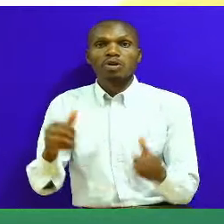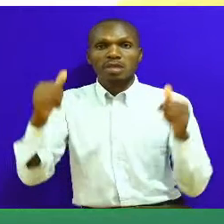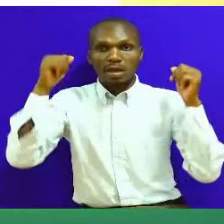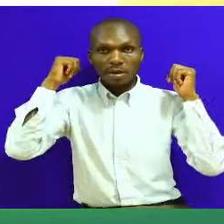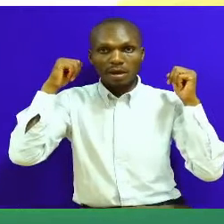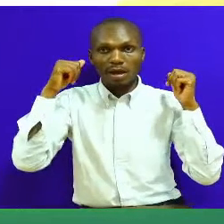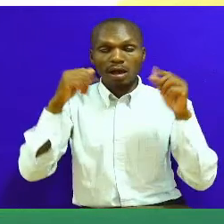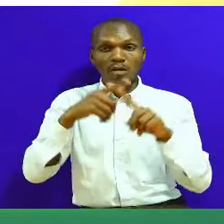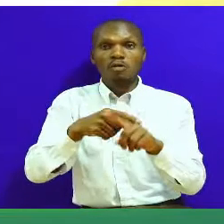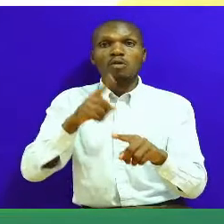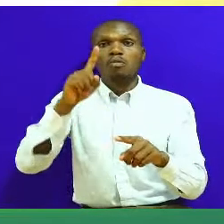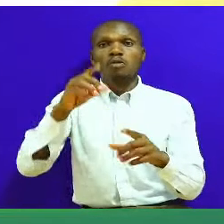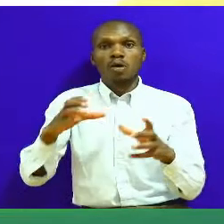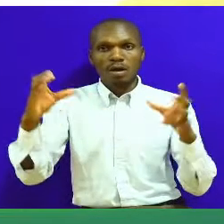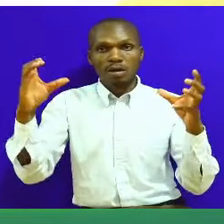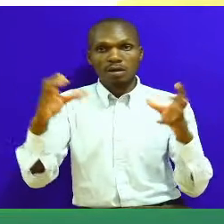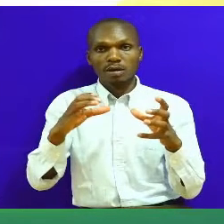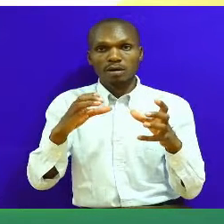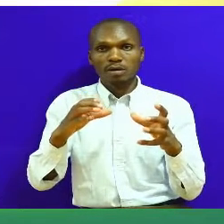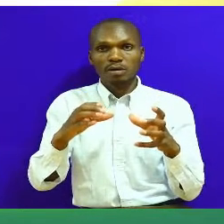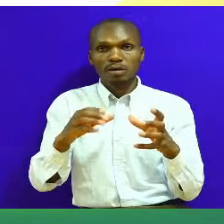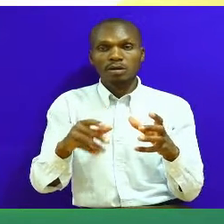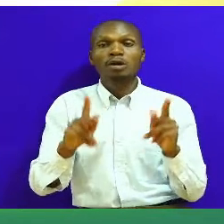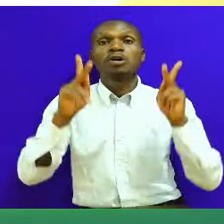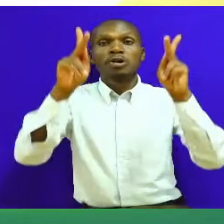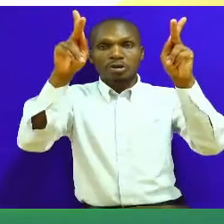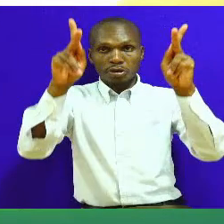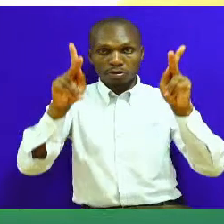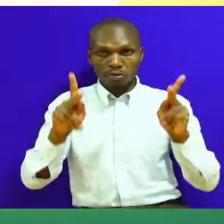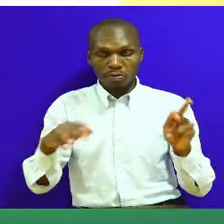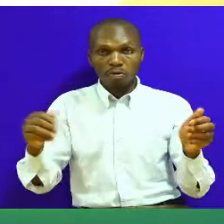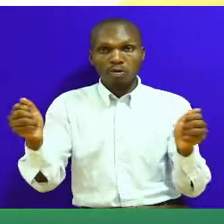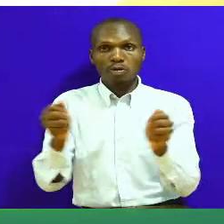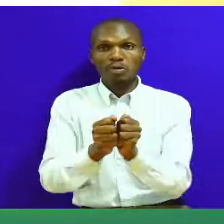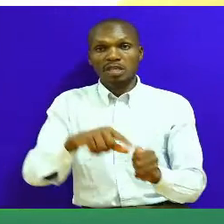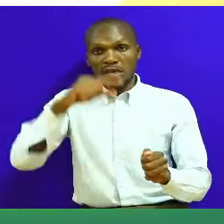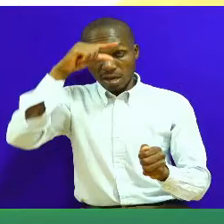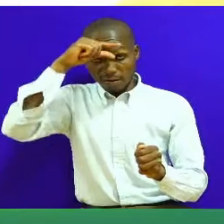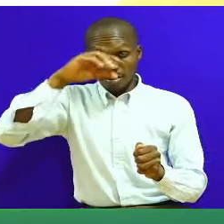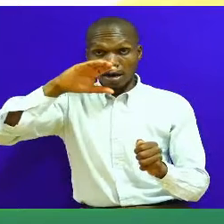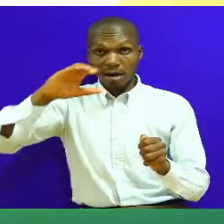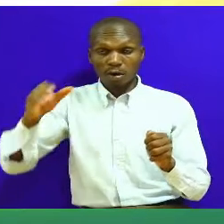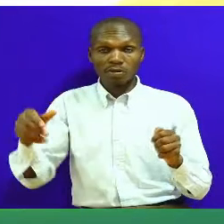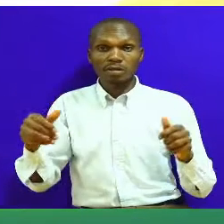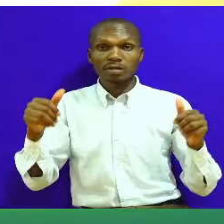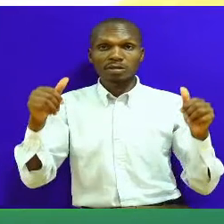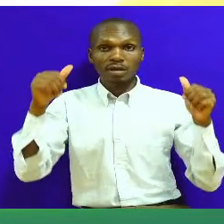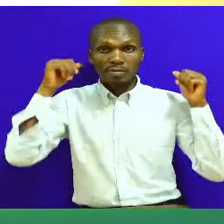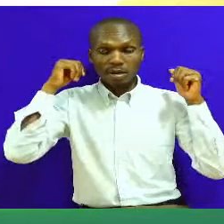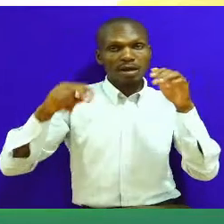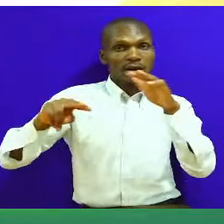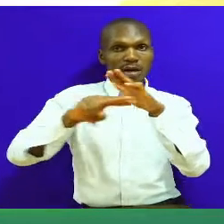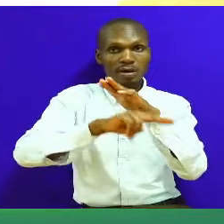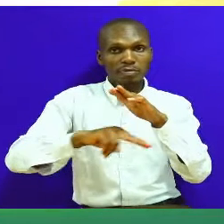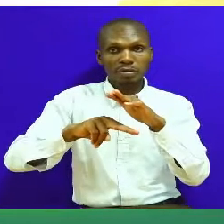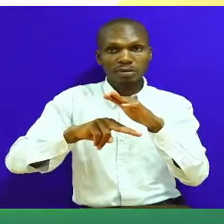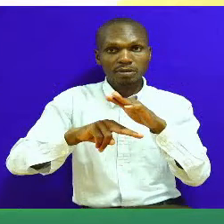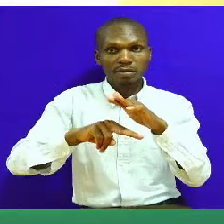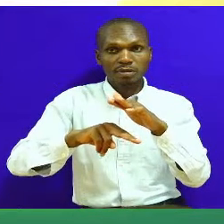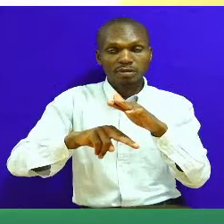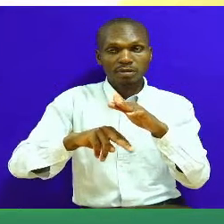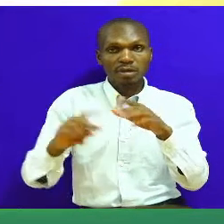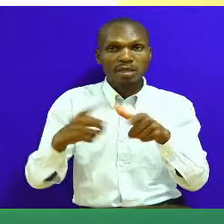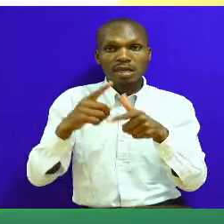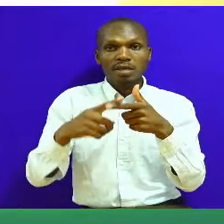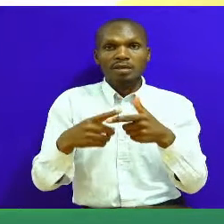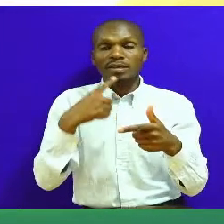kiombe kemo kurwase nsemo ya Kisumu. Kolenganu mgovana we county ya Nyamira oso mokonyo mgovana kurwase county ya Nyamira James Gesami